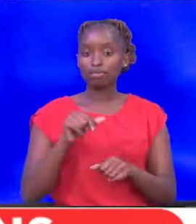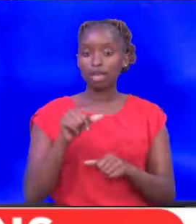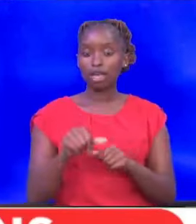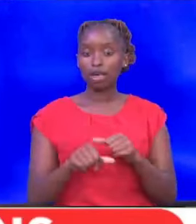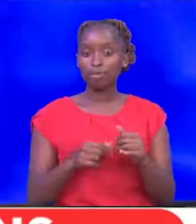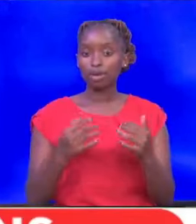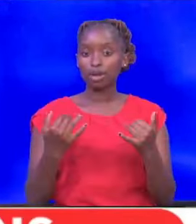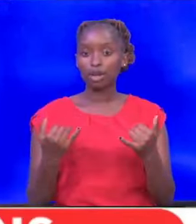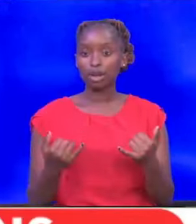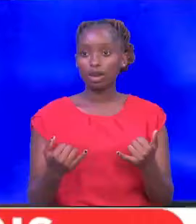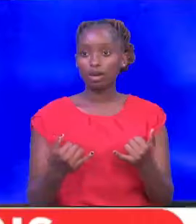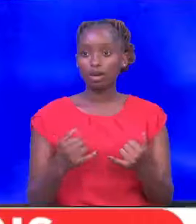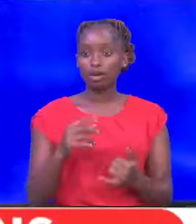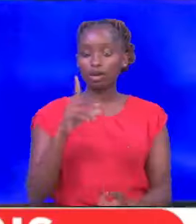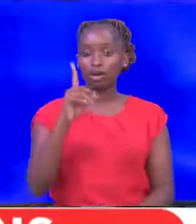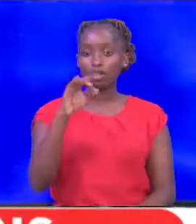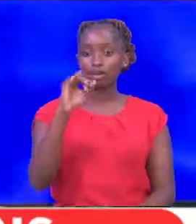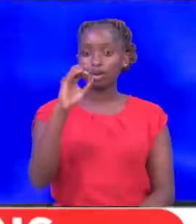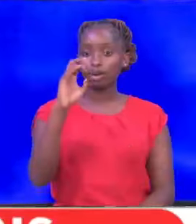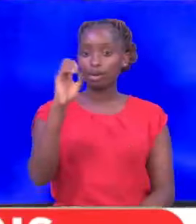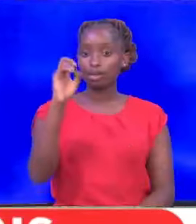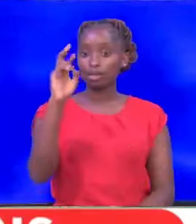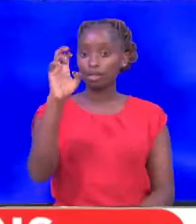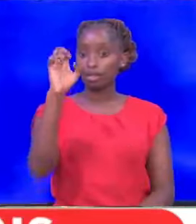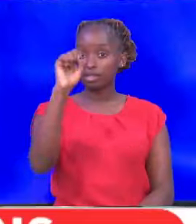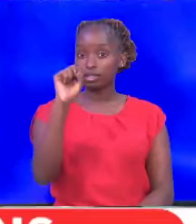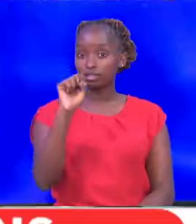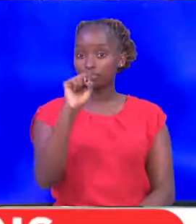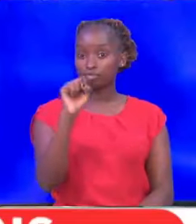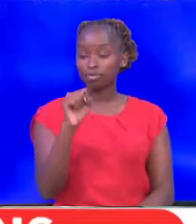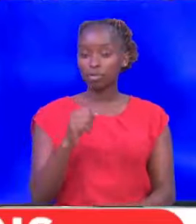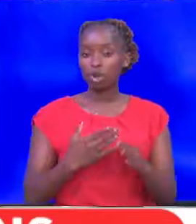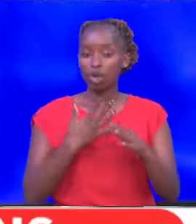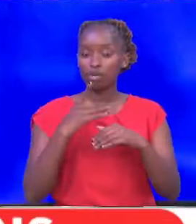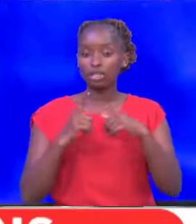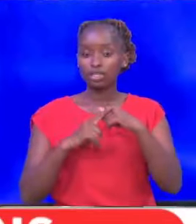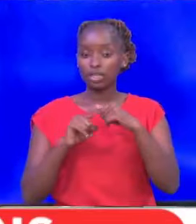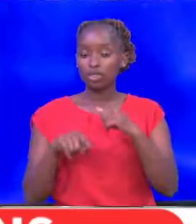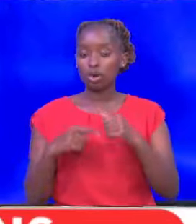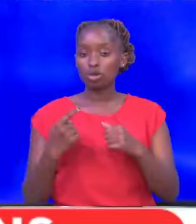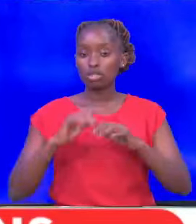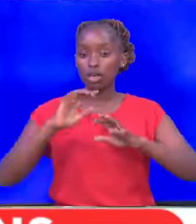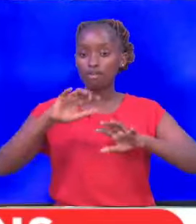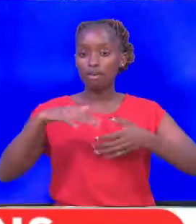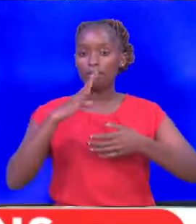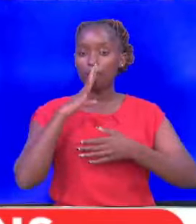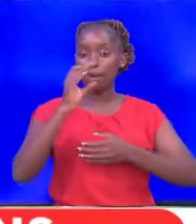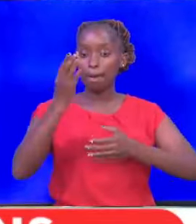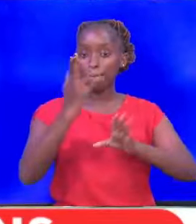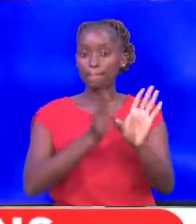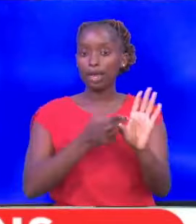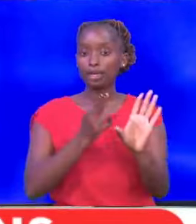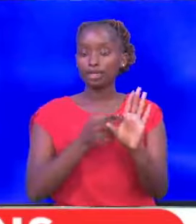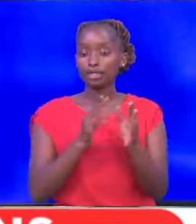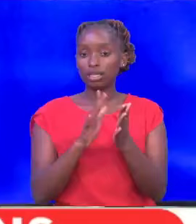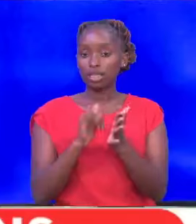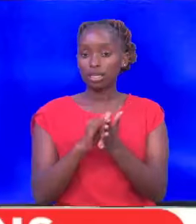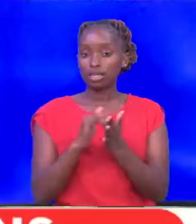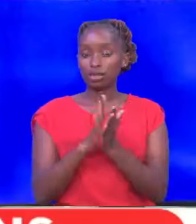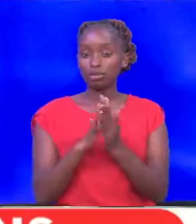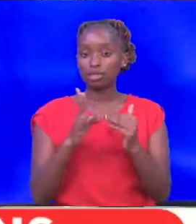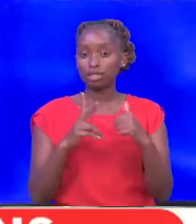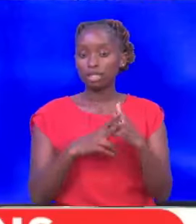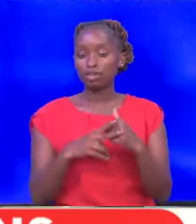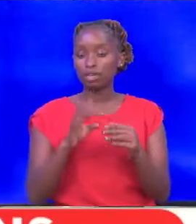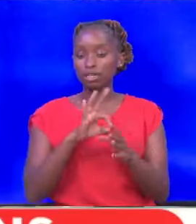current directors. Over 600,000 tea farmers will participate in the elections across the 7 tea-growing